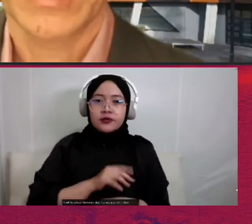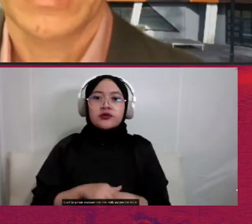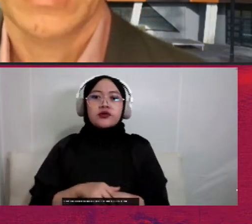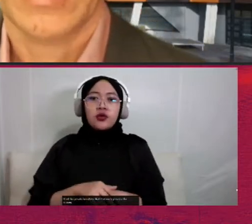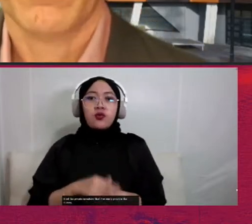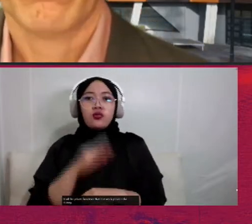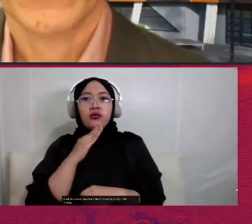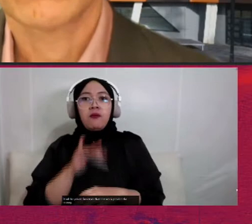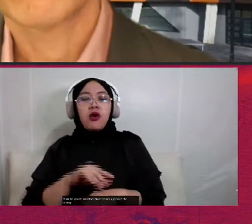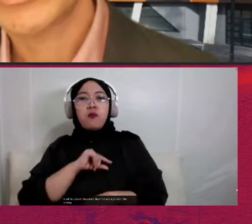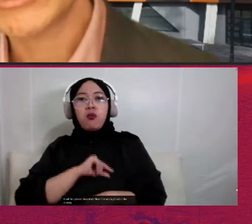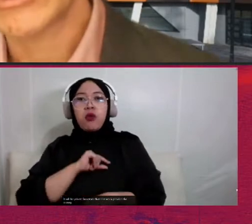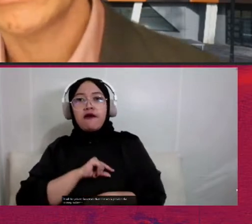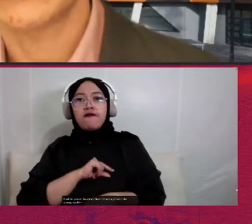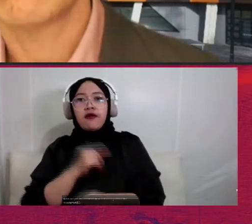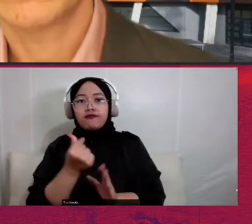money.